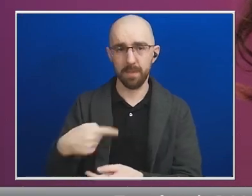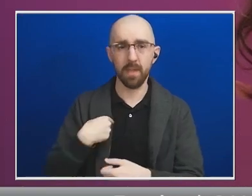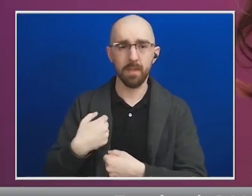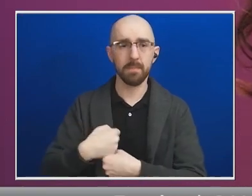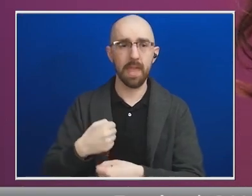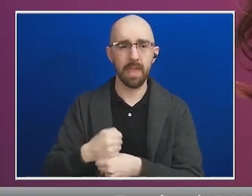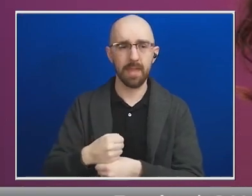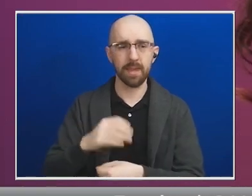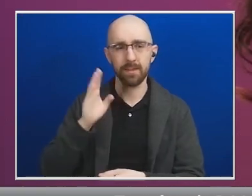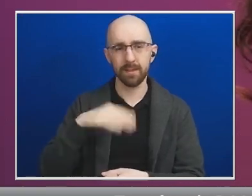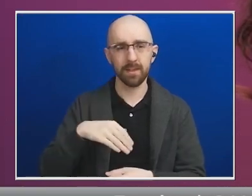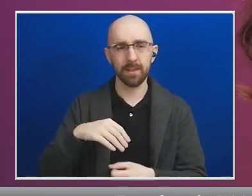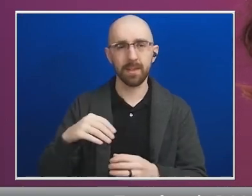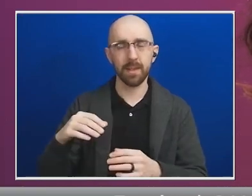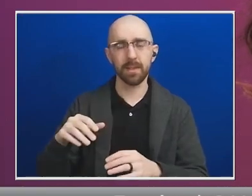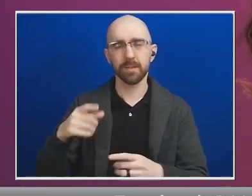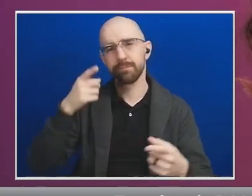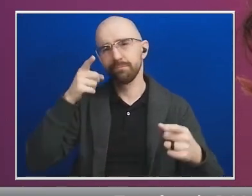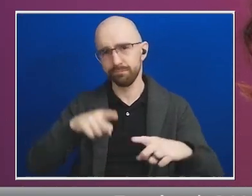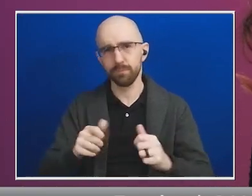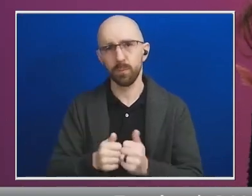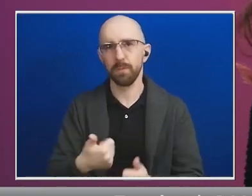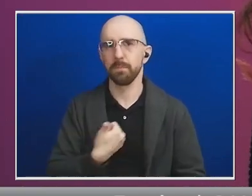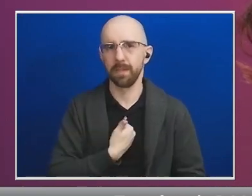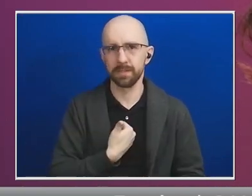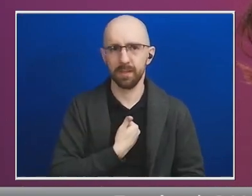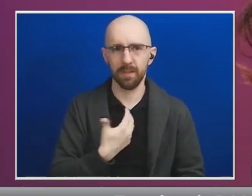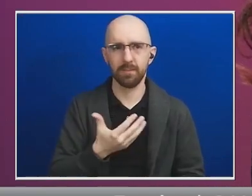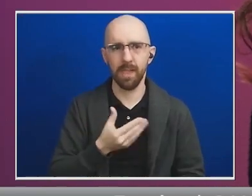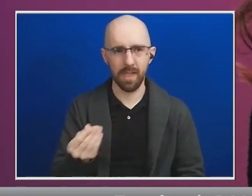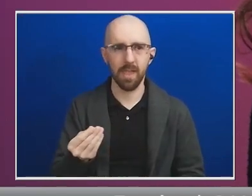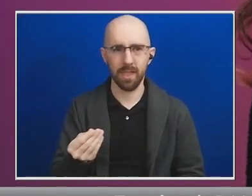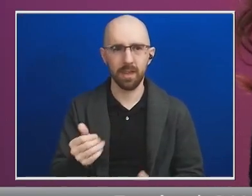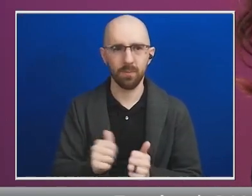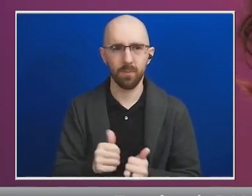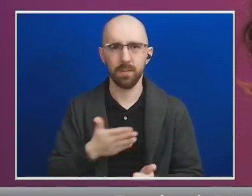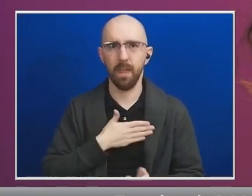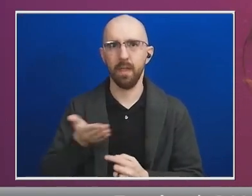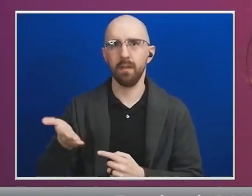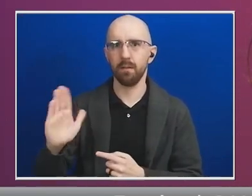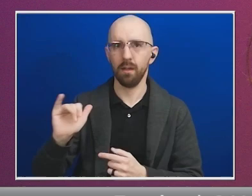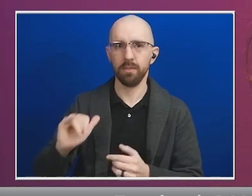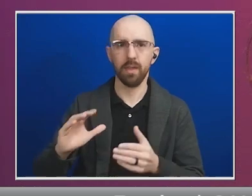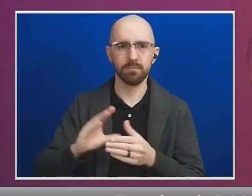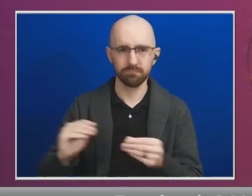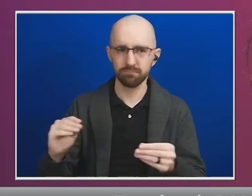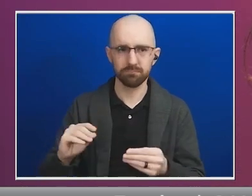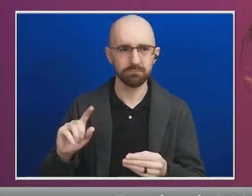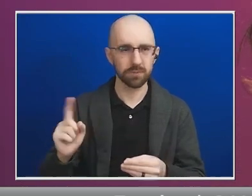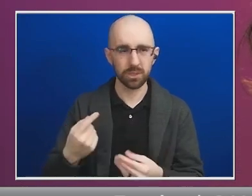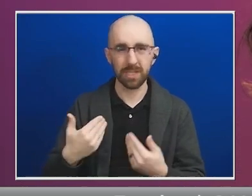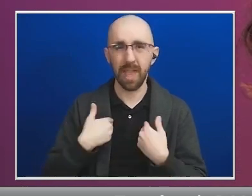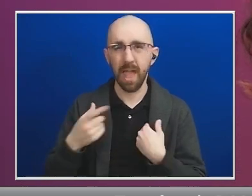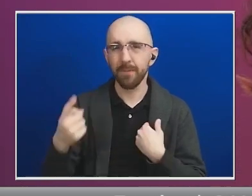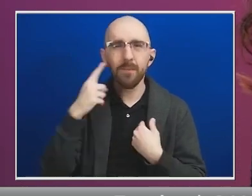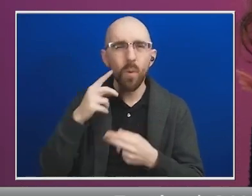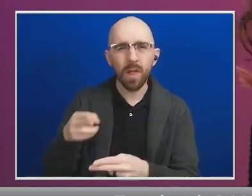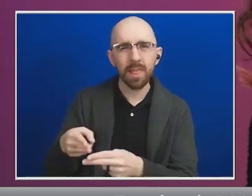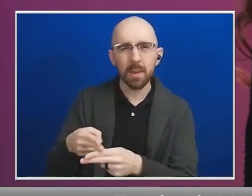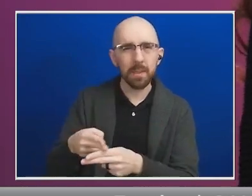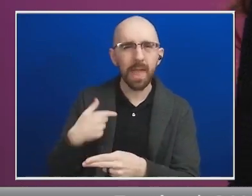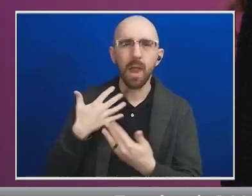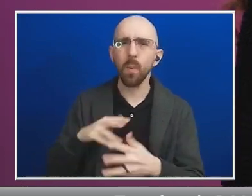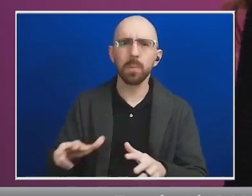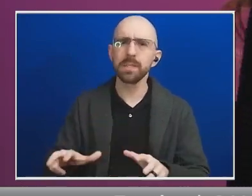pact with myself and with my God that said, Mike, just can I have him for a little bit? I don't want to be selfish. If you